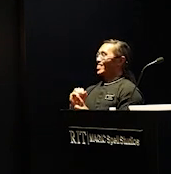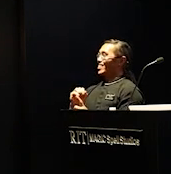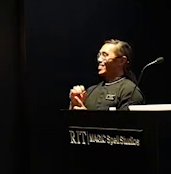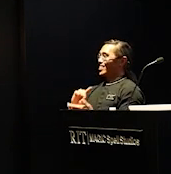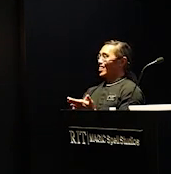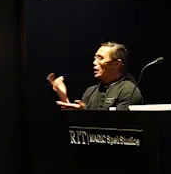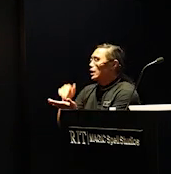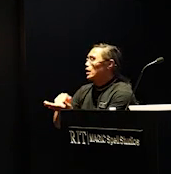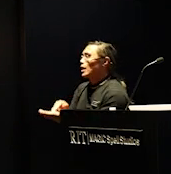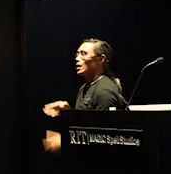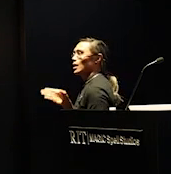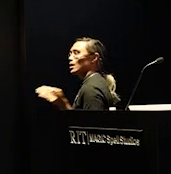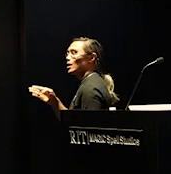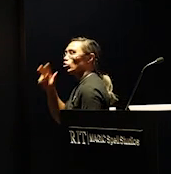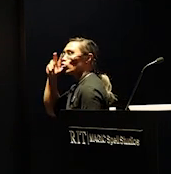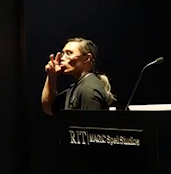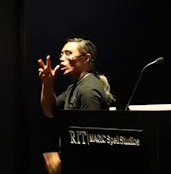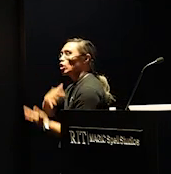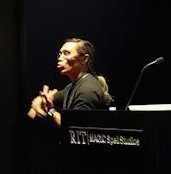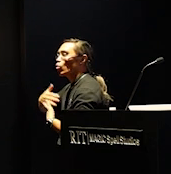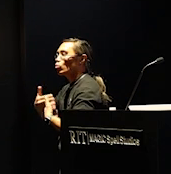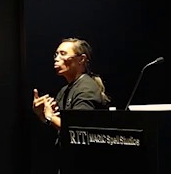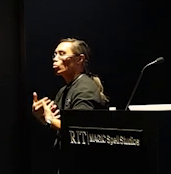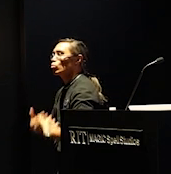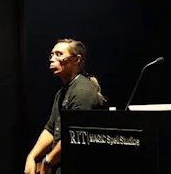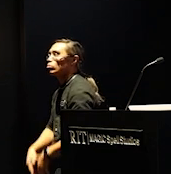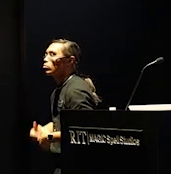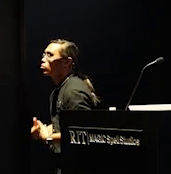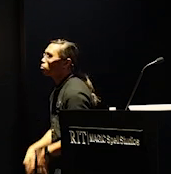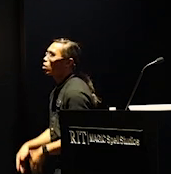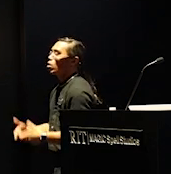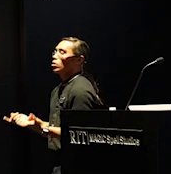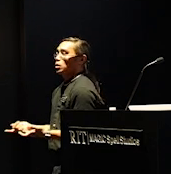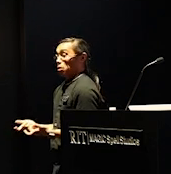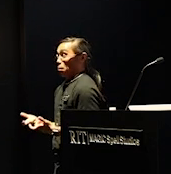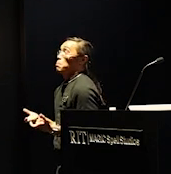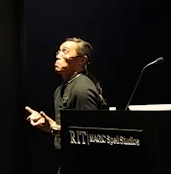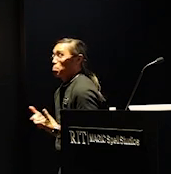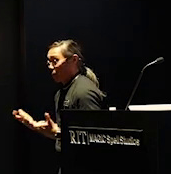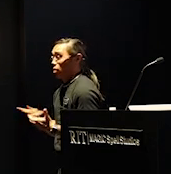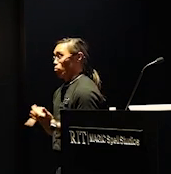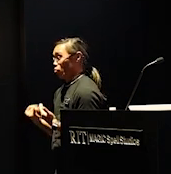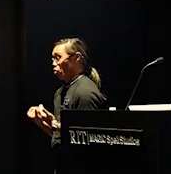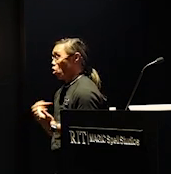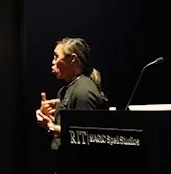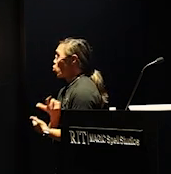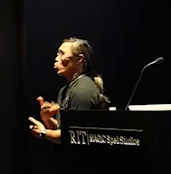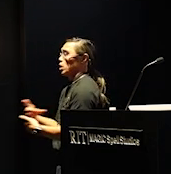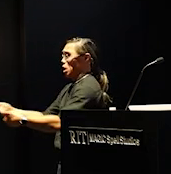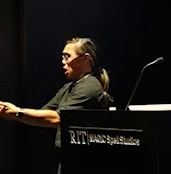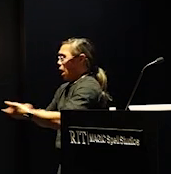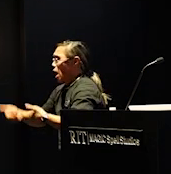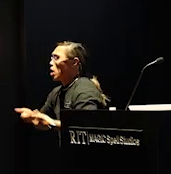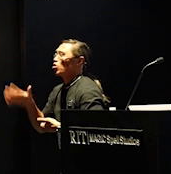was daunting. Radio Social, we hired from scratch something like 40 people. And I'm going to be the operator